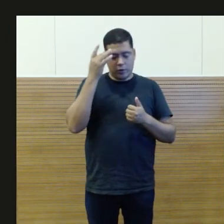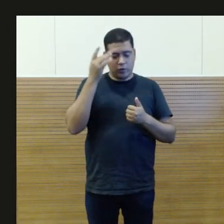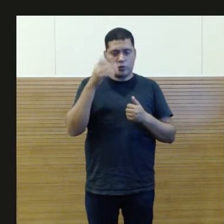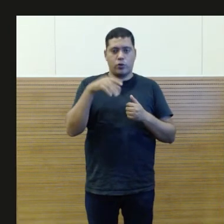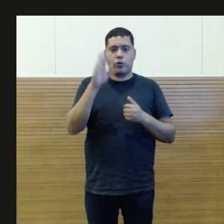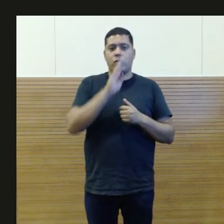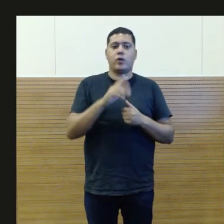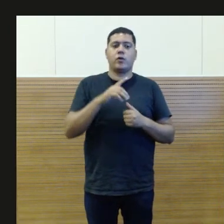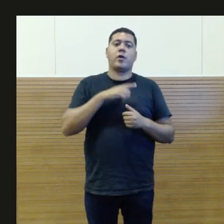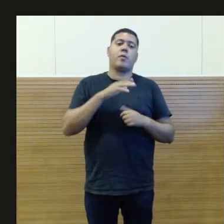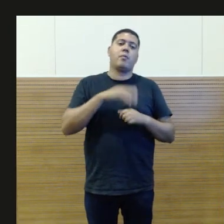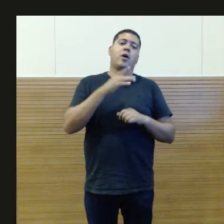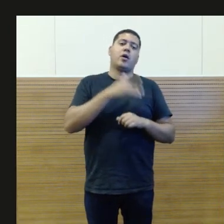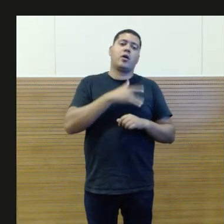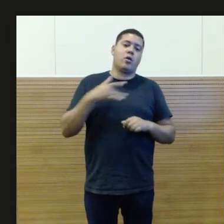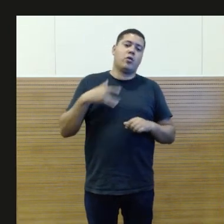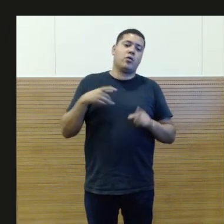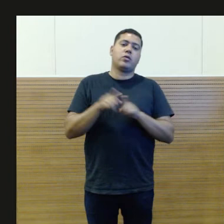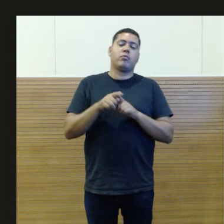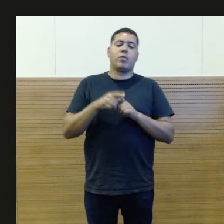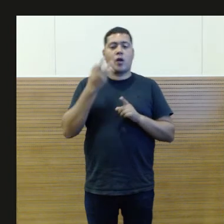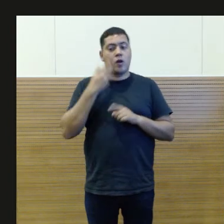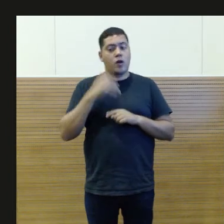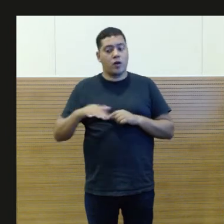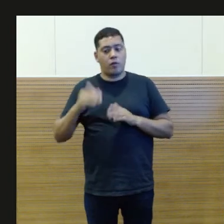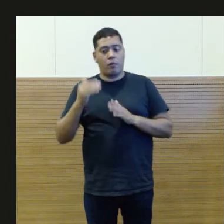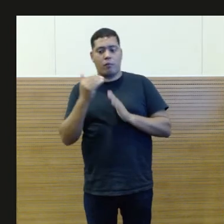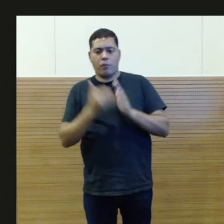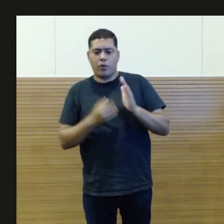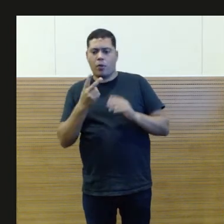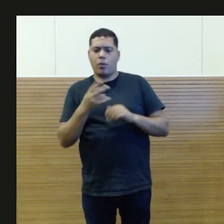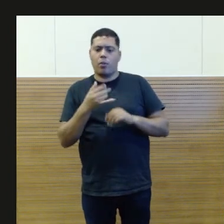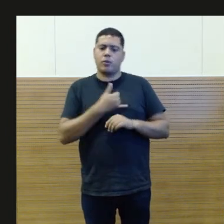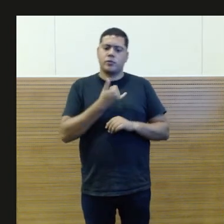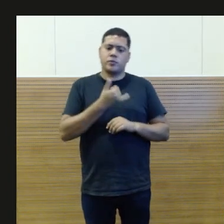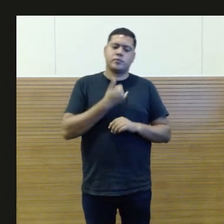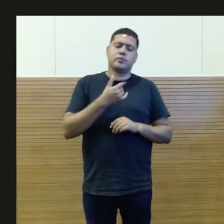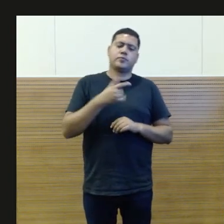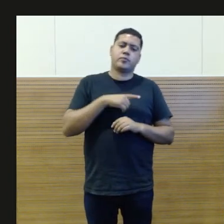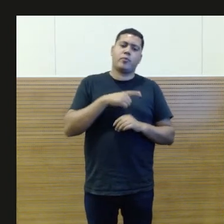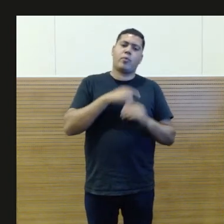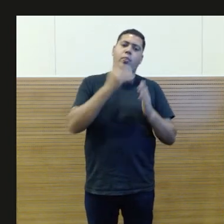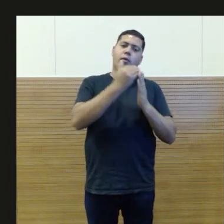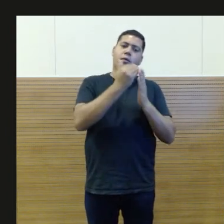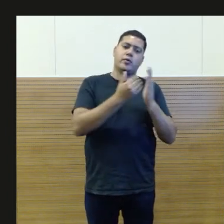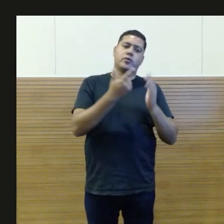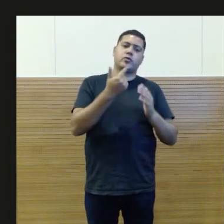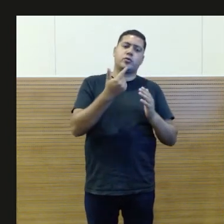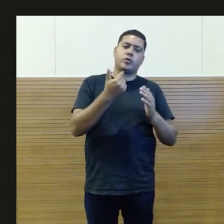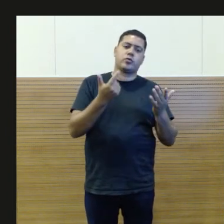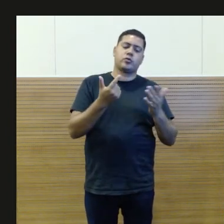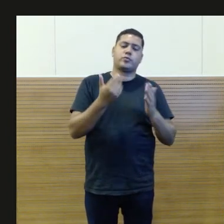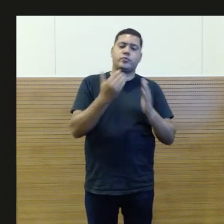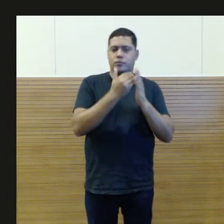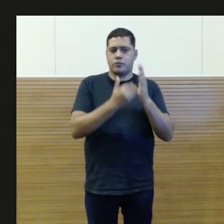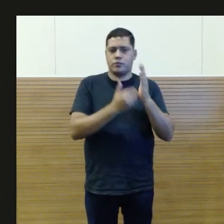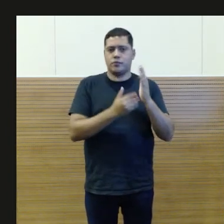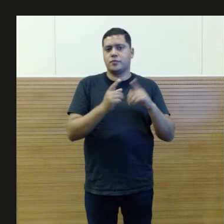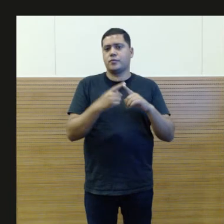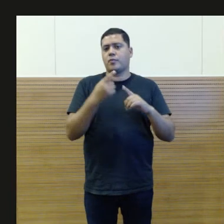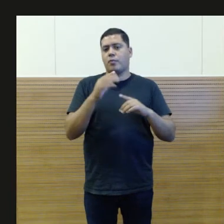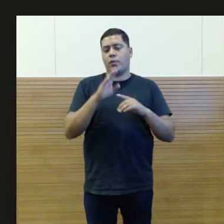the food guides. Besides that, we have a series of other materials to support the health professionals into the creation